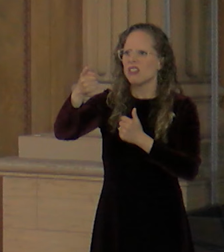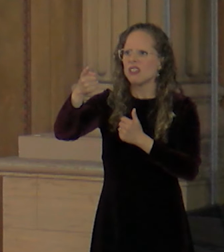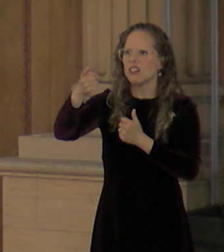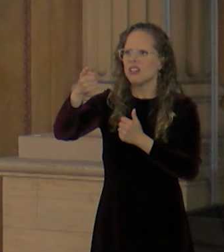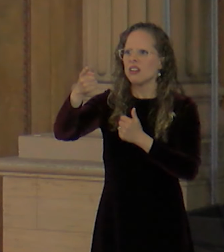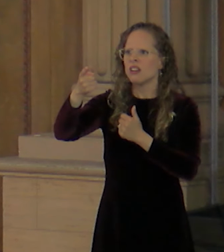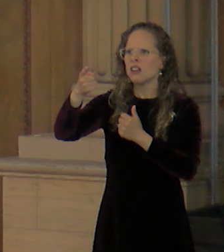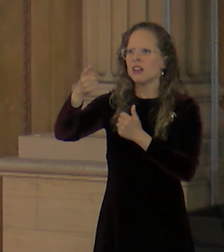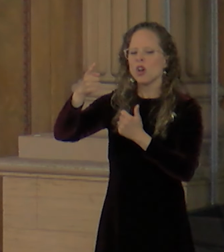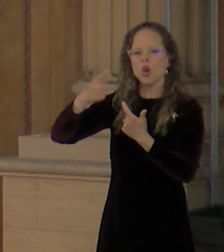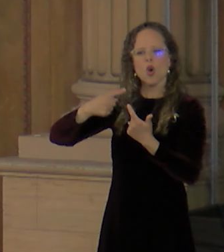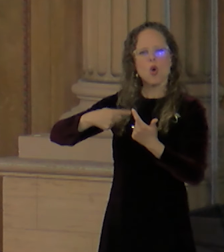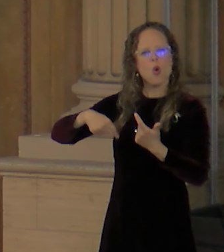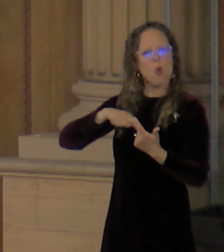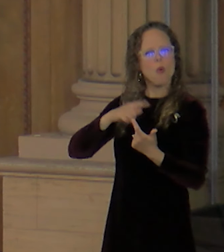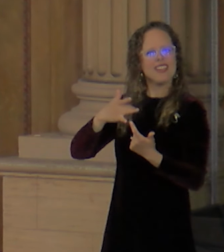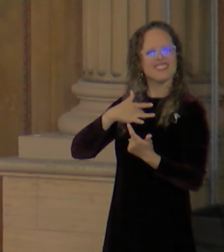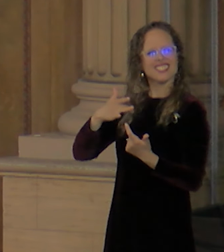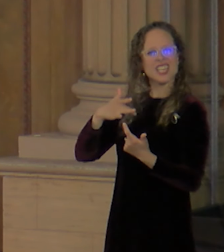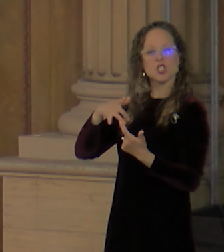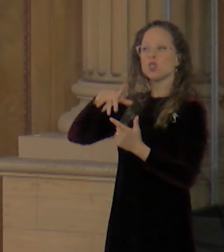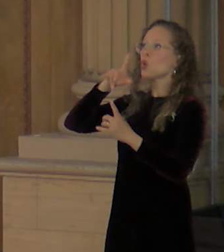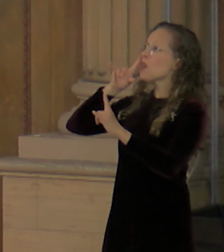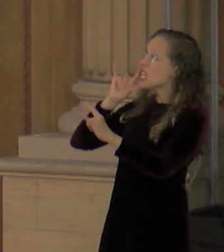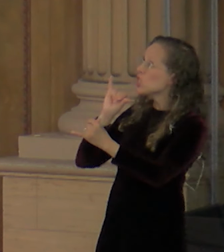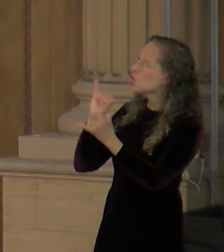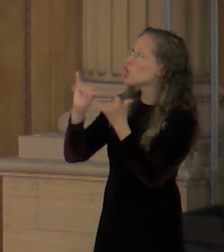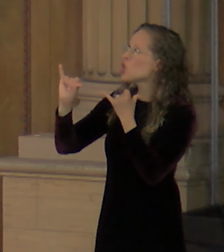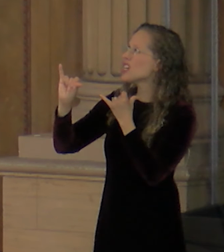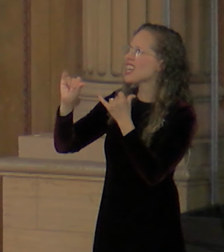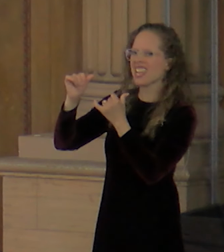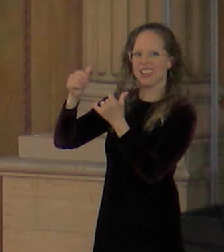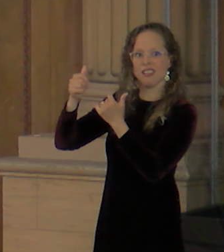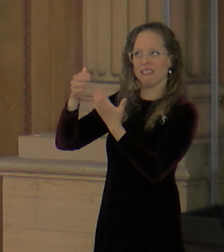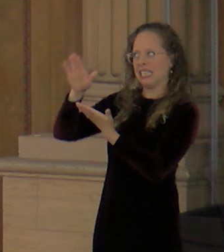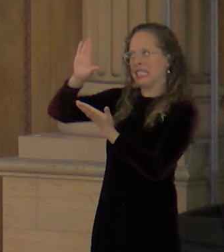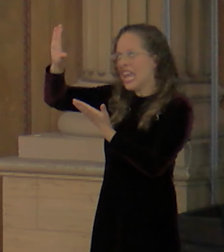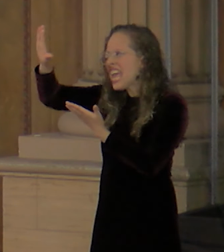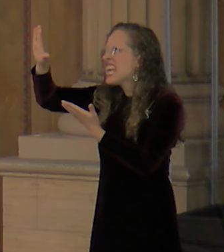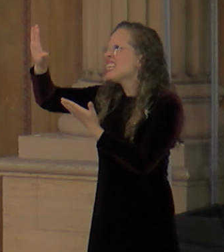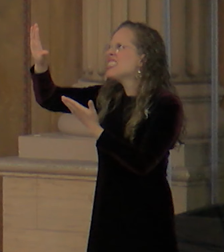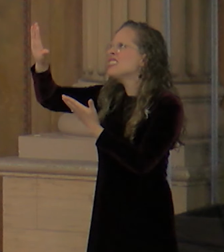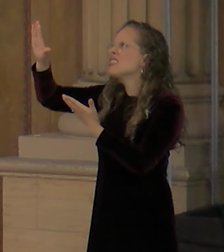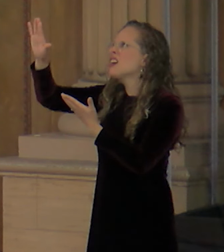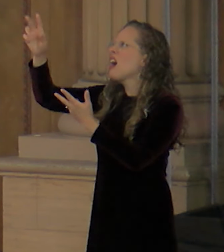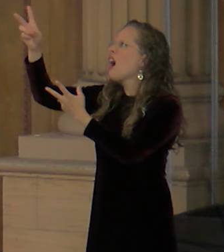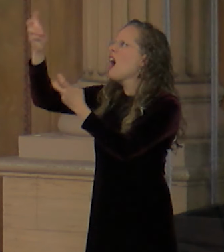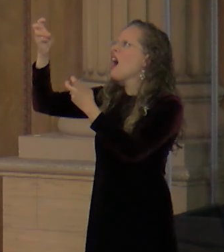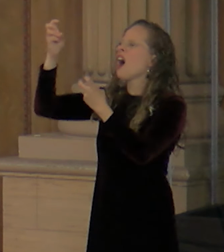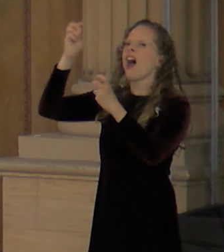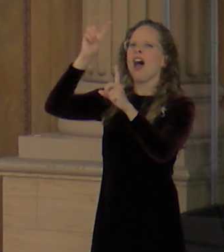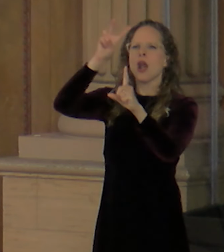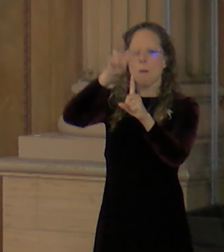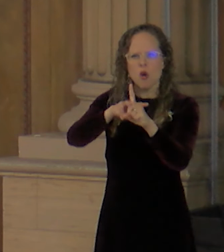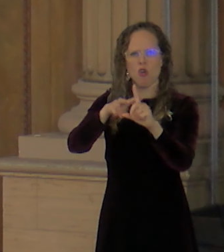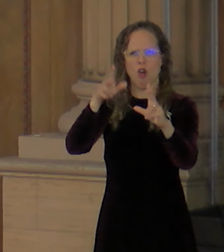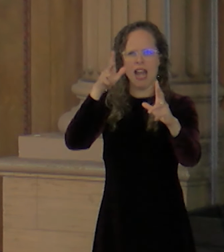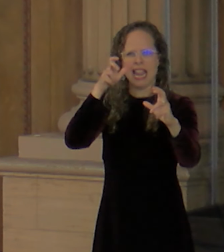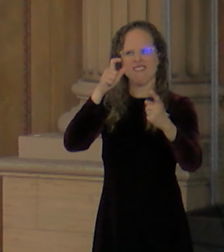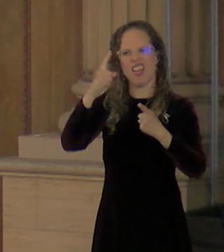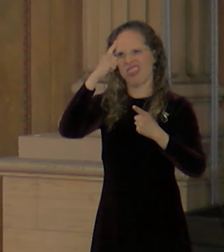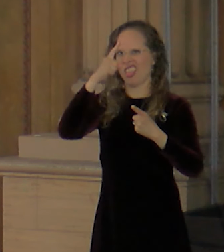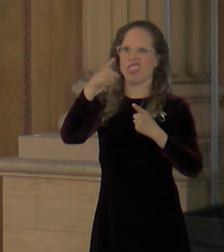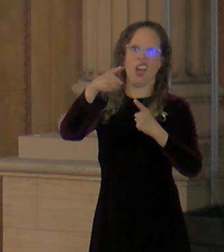eternality, and we ascribe it to the trials that we're going through. This will last forever. Our trials mimic God. Our